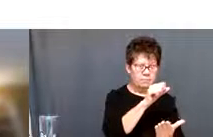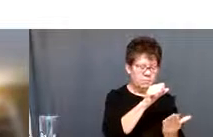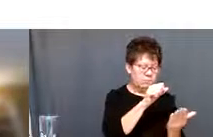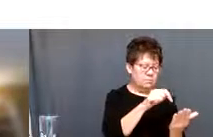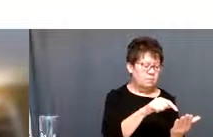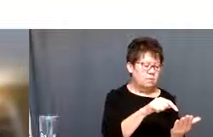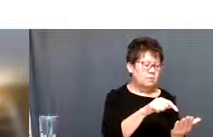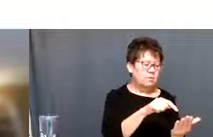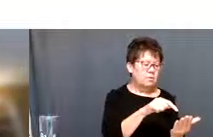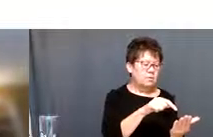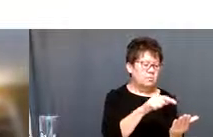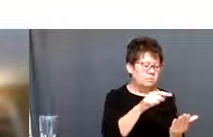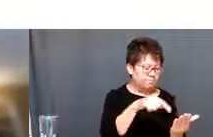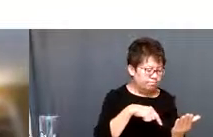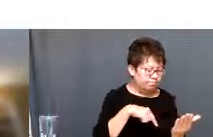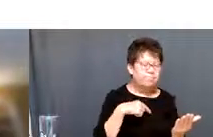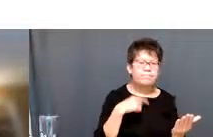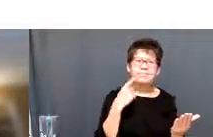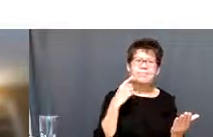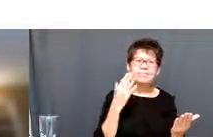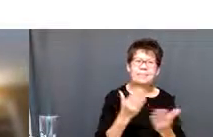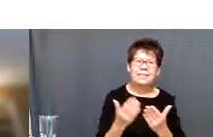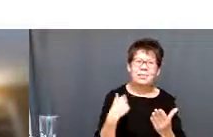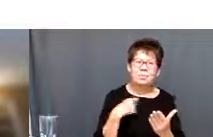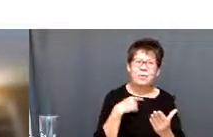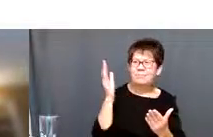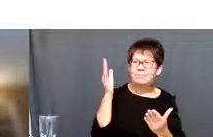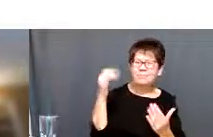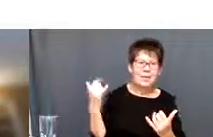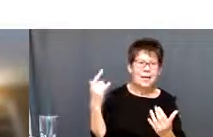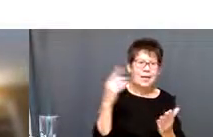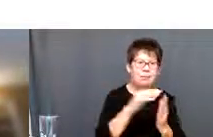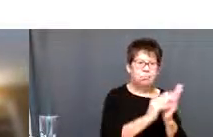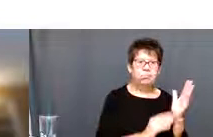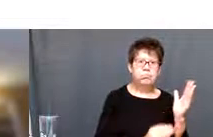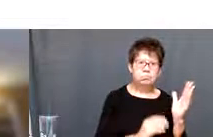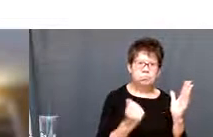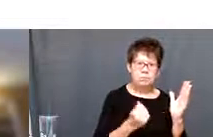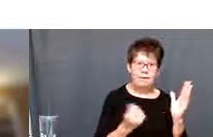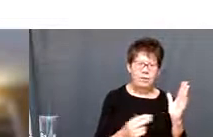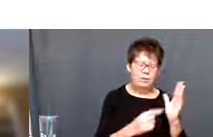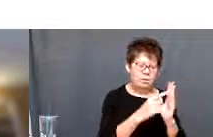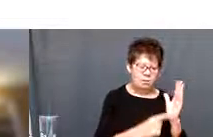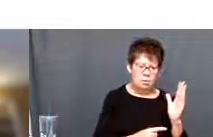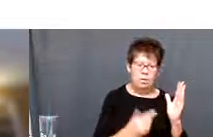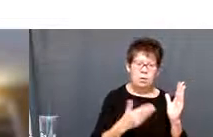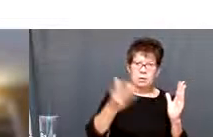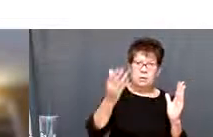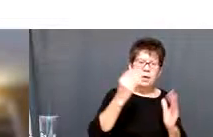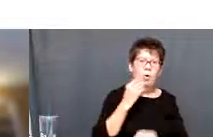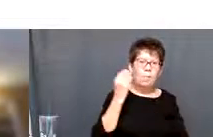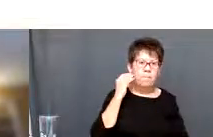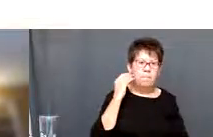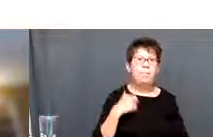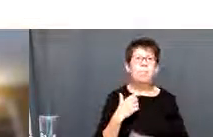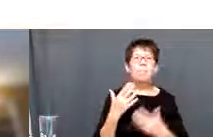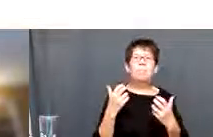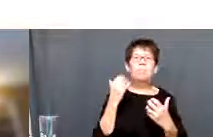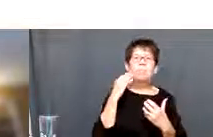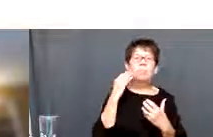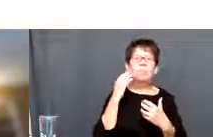has all of the different things we're talking about today and a lot more information. We really want people to be able to understand what are the